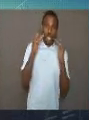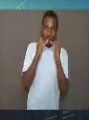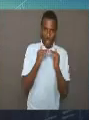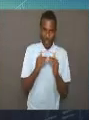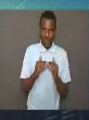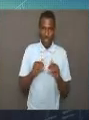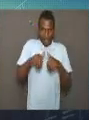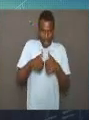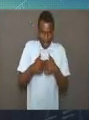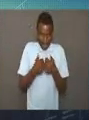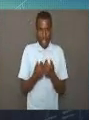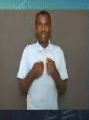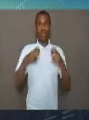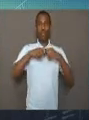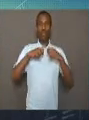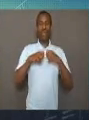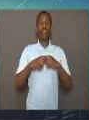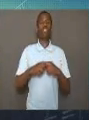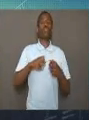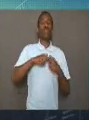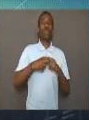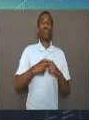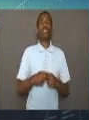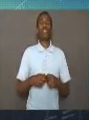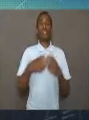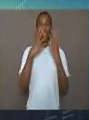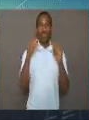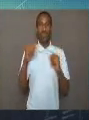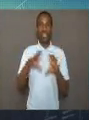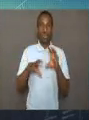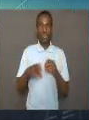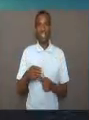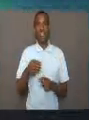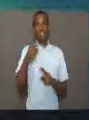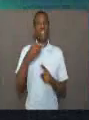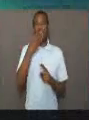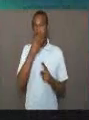problems related to heat energy and work.